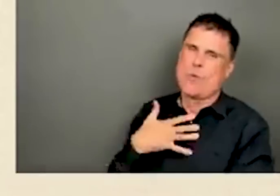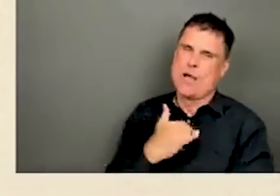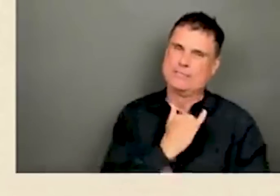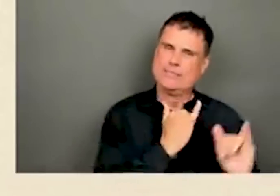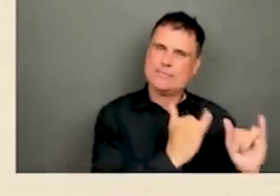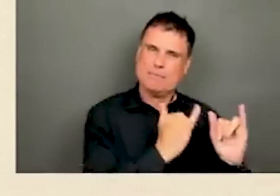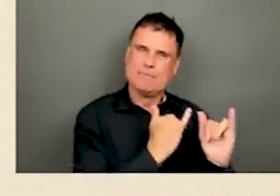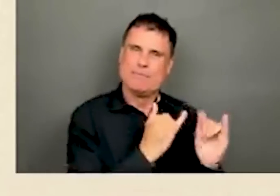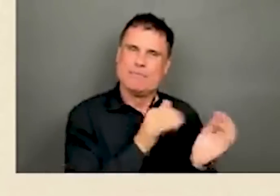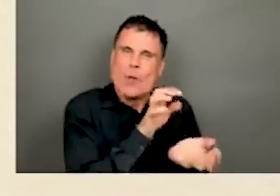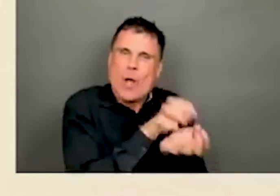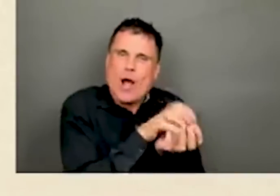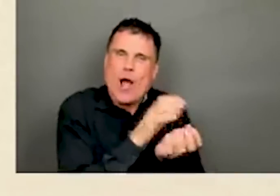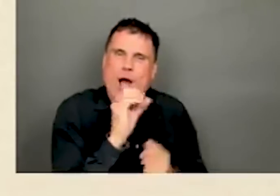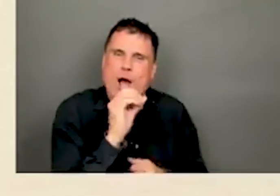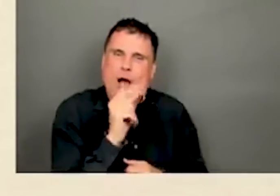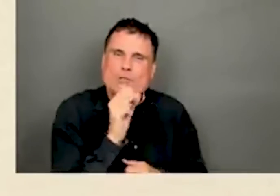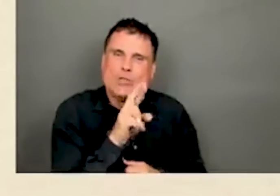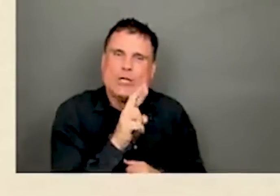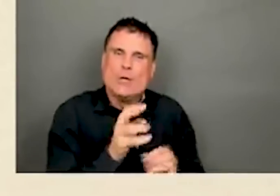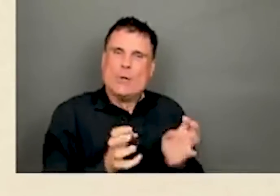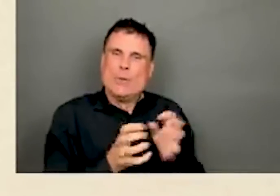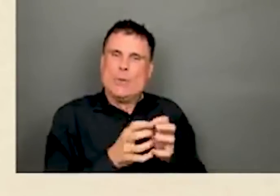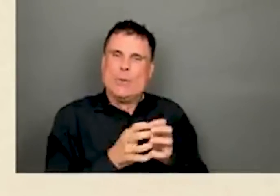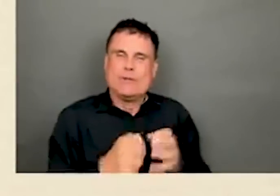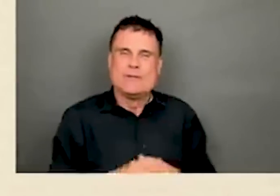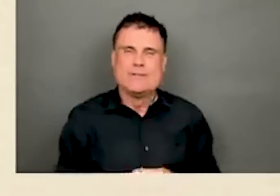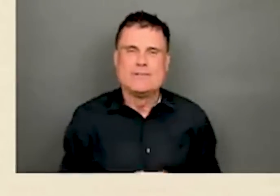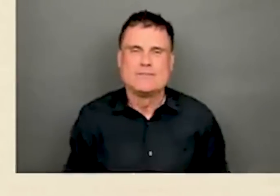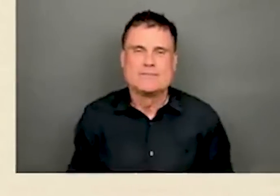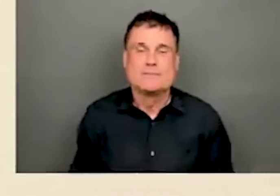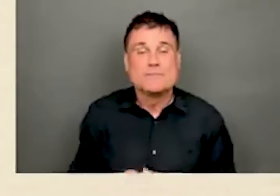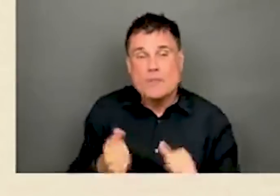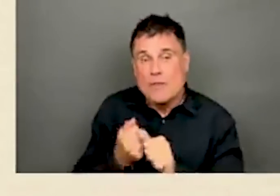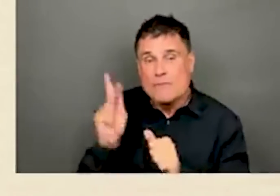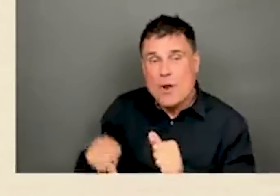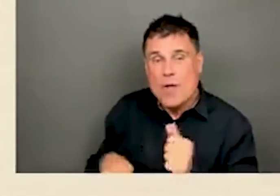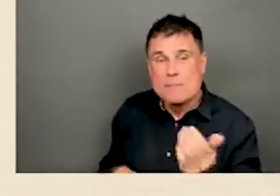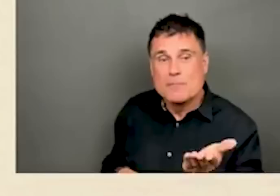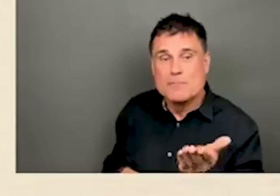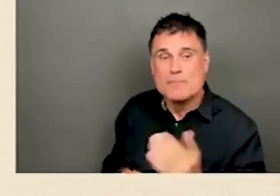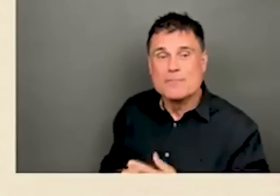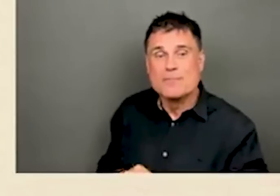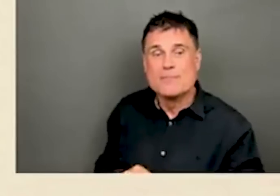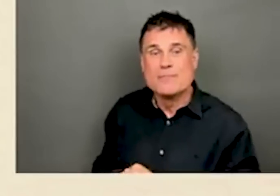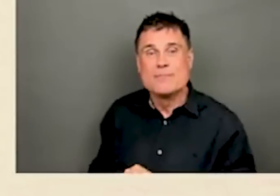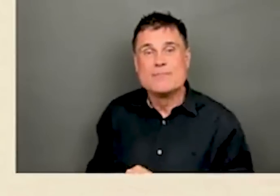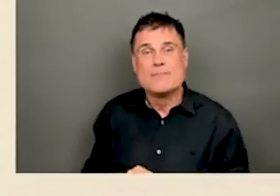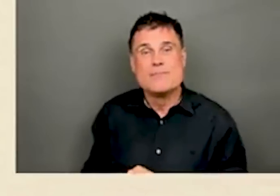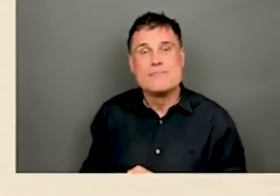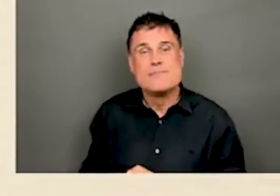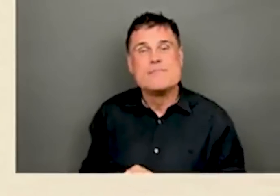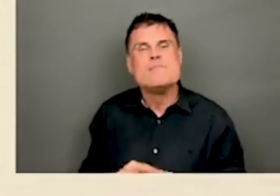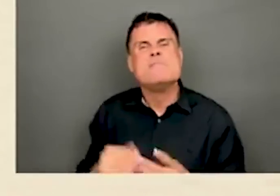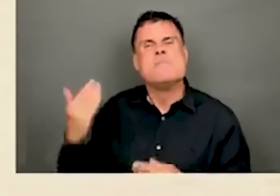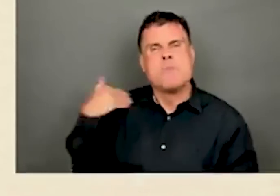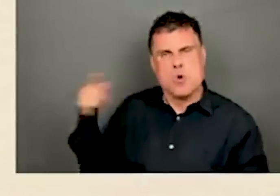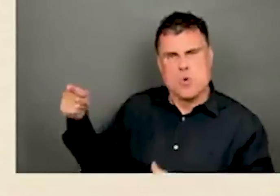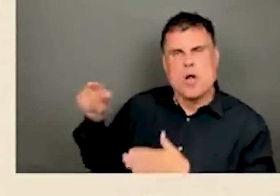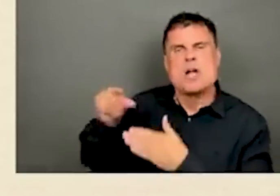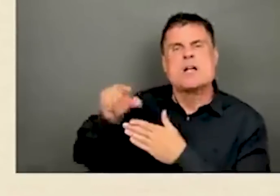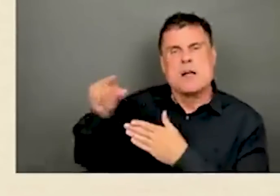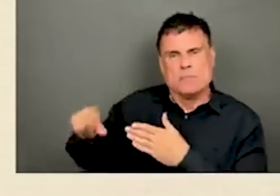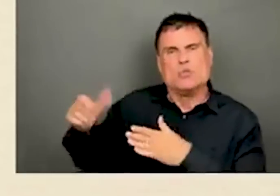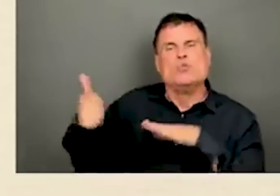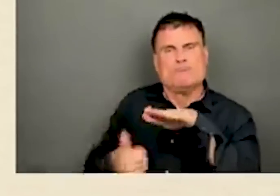Sure. You've been premier for fires. You were in a minority for part of that. Then COVID took over